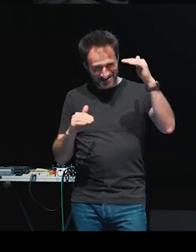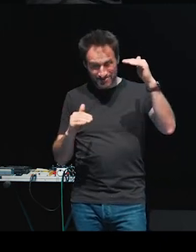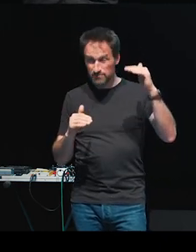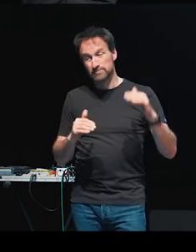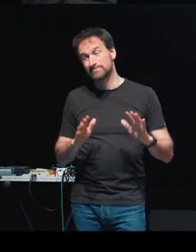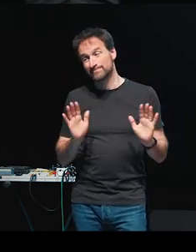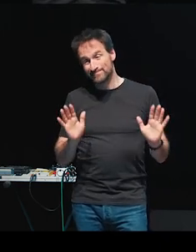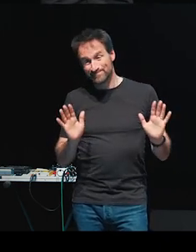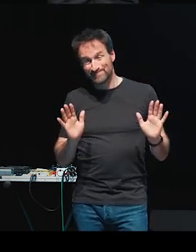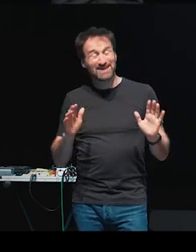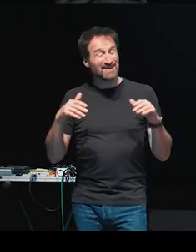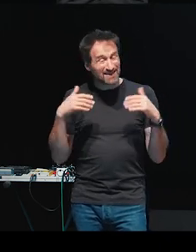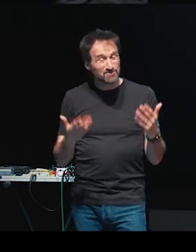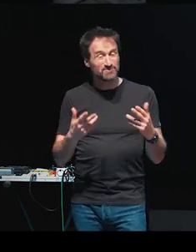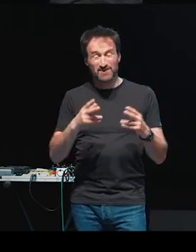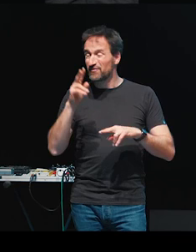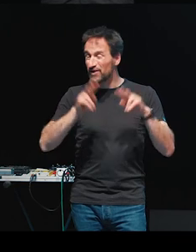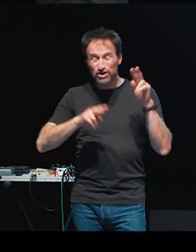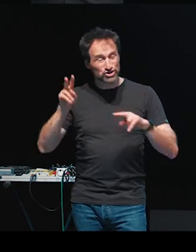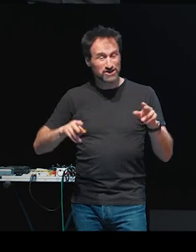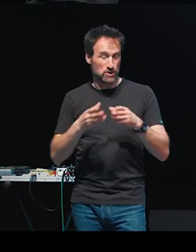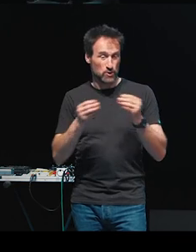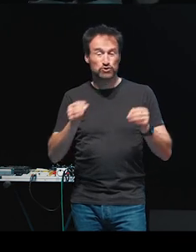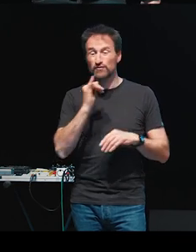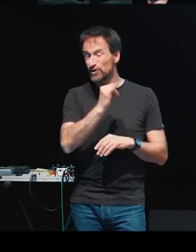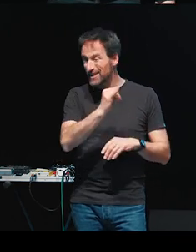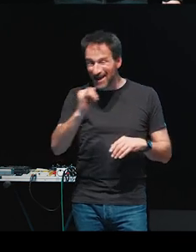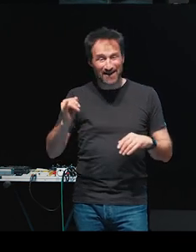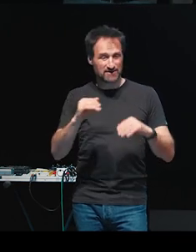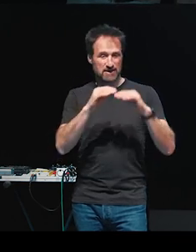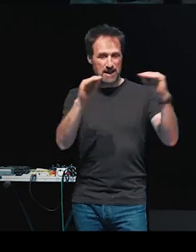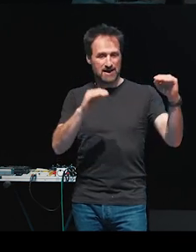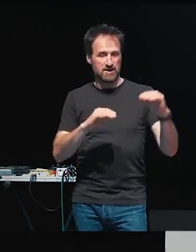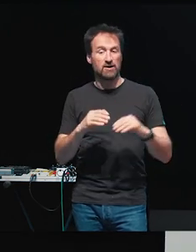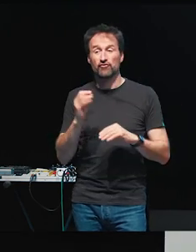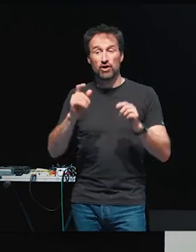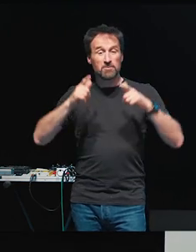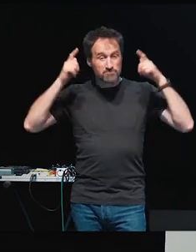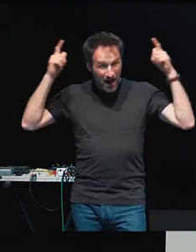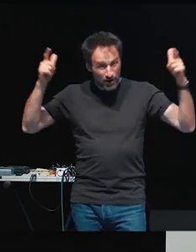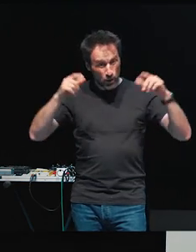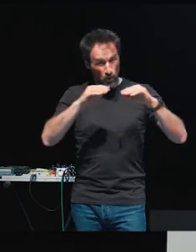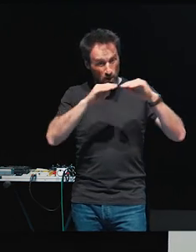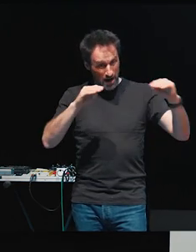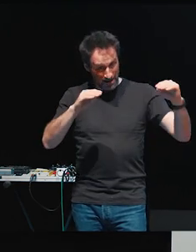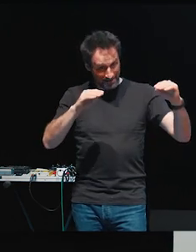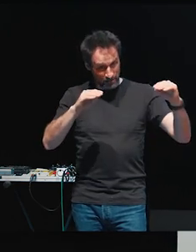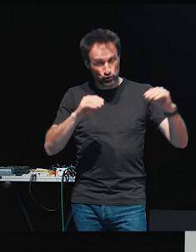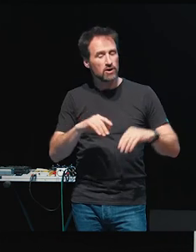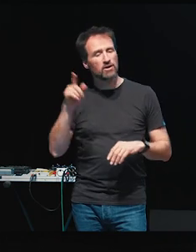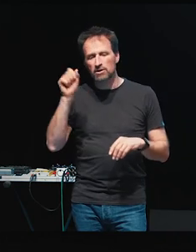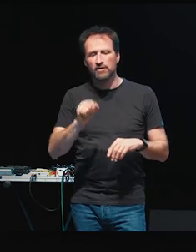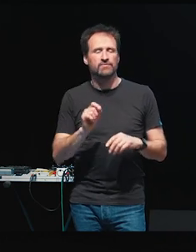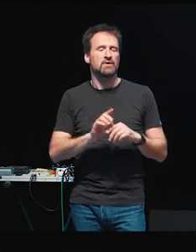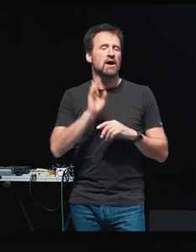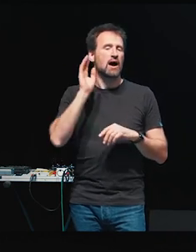different solutions for each of them. At the layer of the macro architecture, you could use hyperlinks, you could